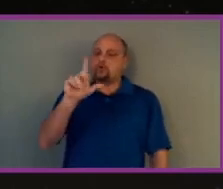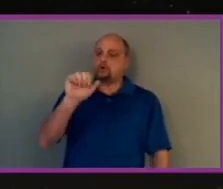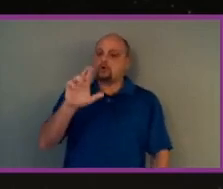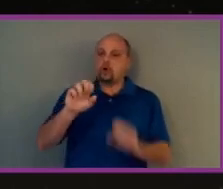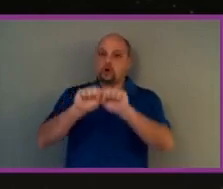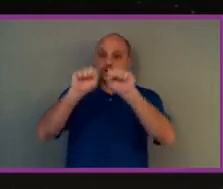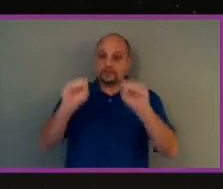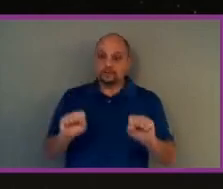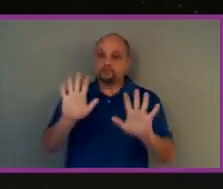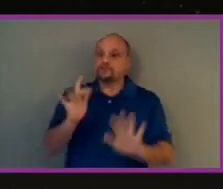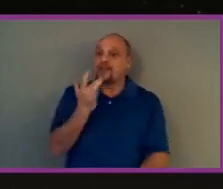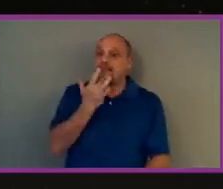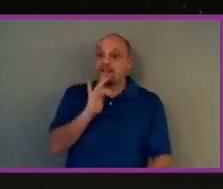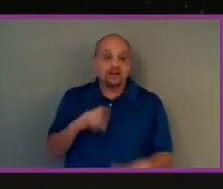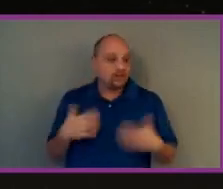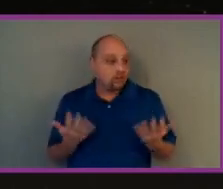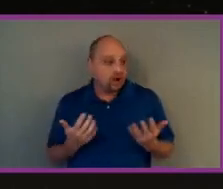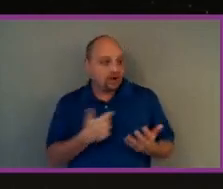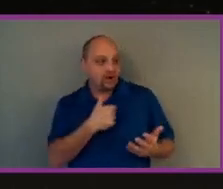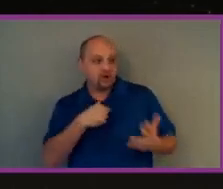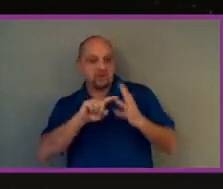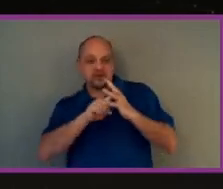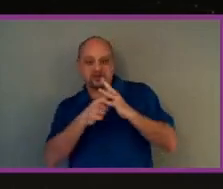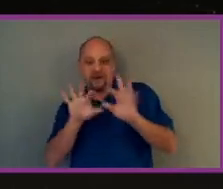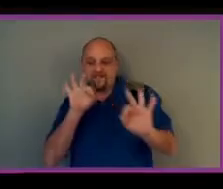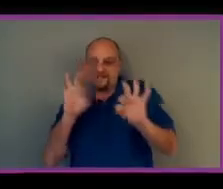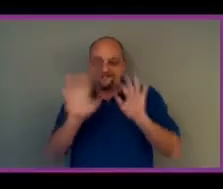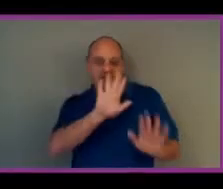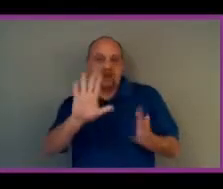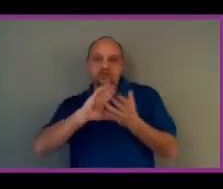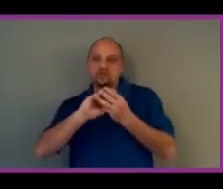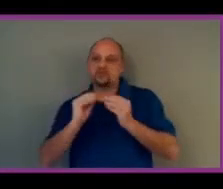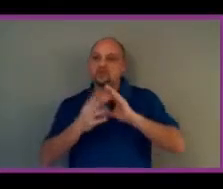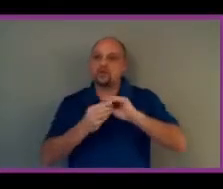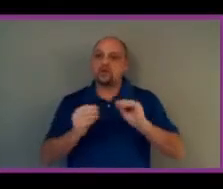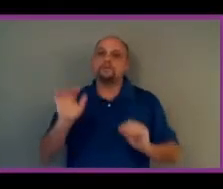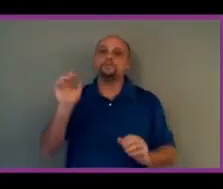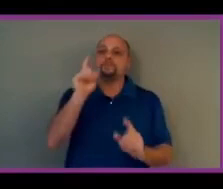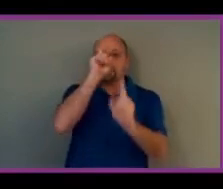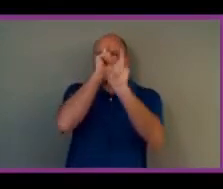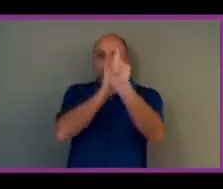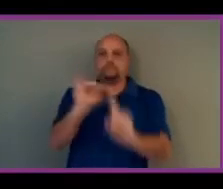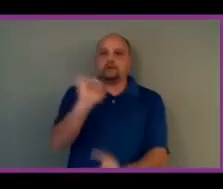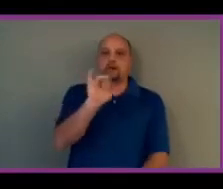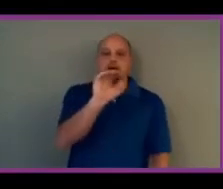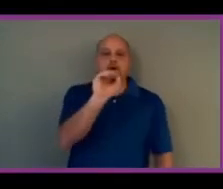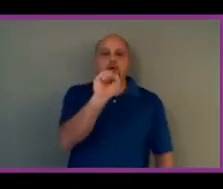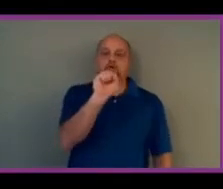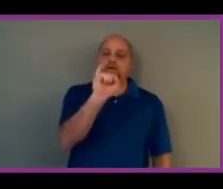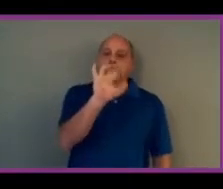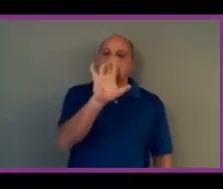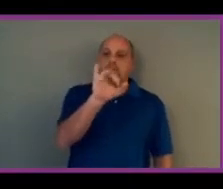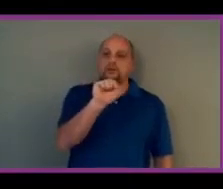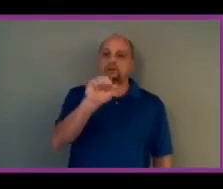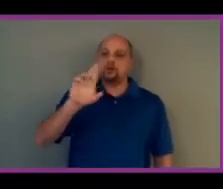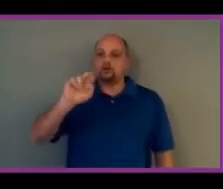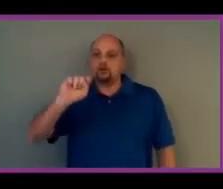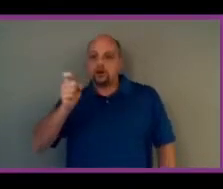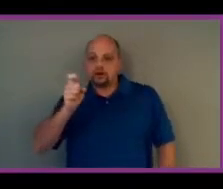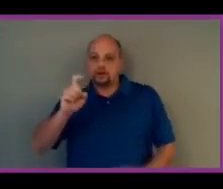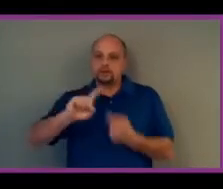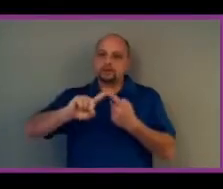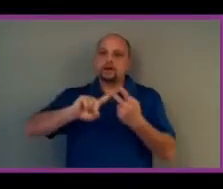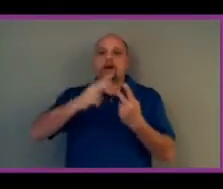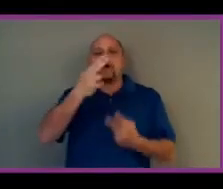slowly starting to unravel its story. Missions like NASA's OSIRIS-REx and JAXA's Hibisua-2 are